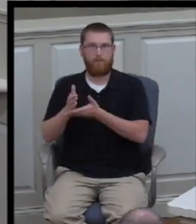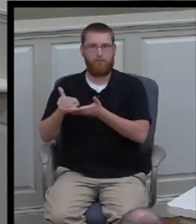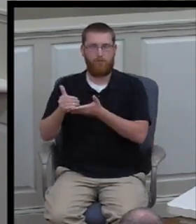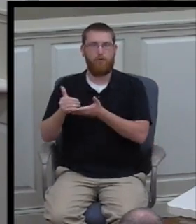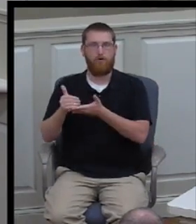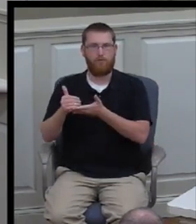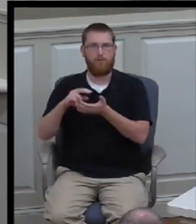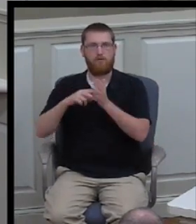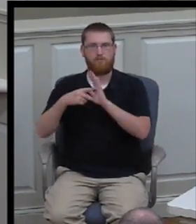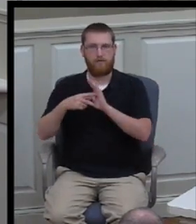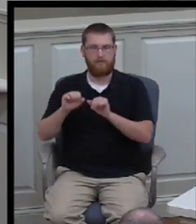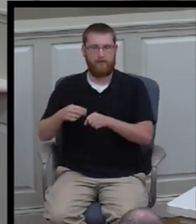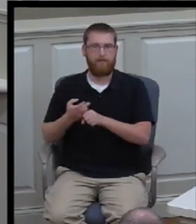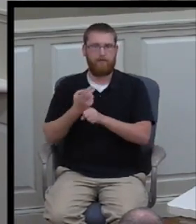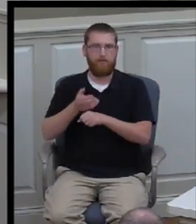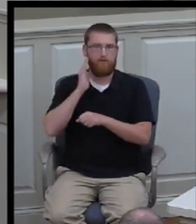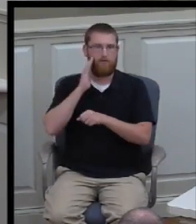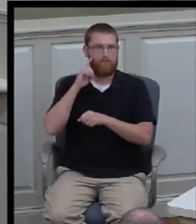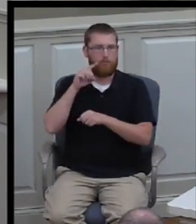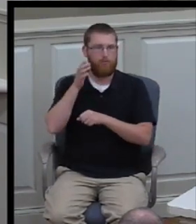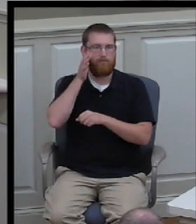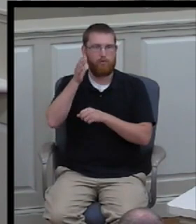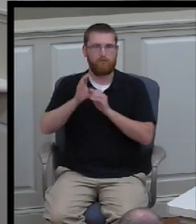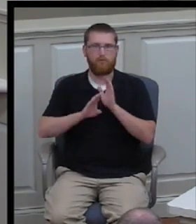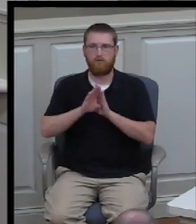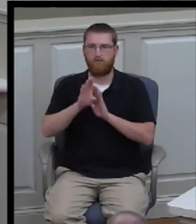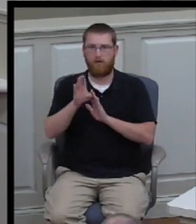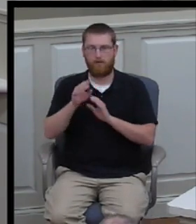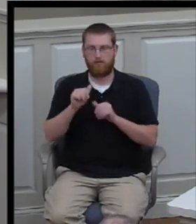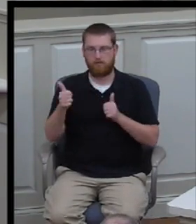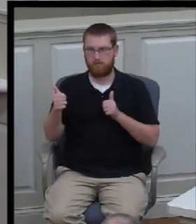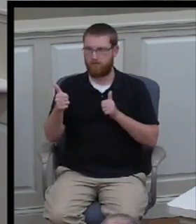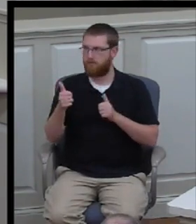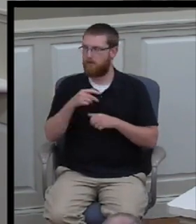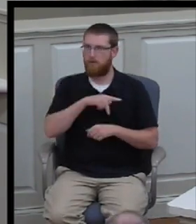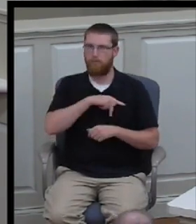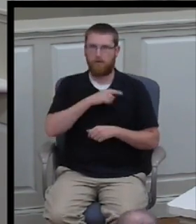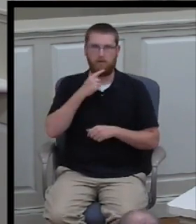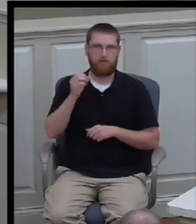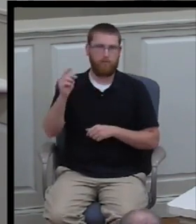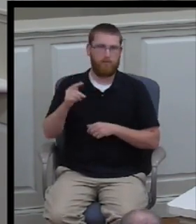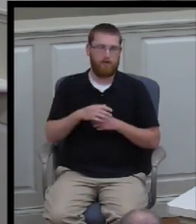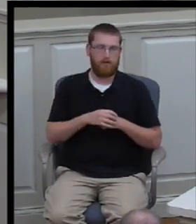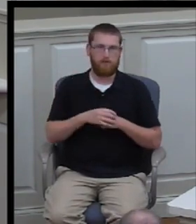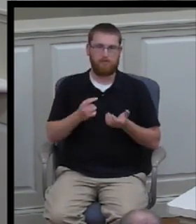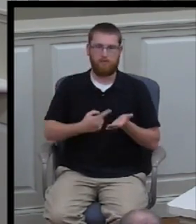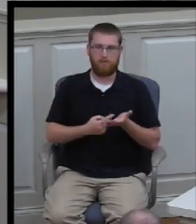could possibly be used for future development. So noted. Any further discussion or